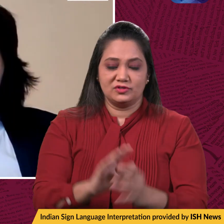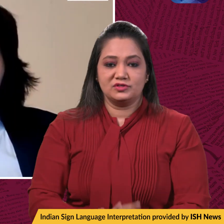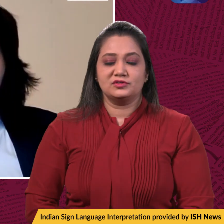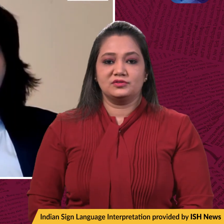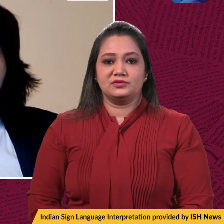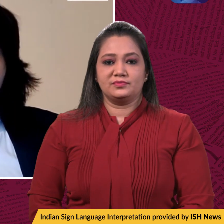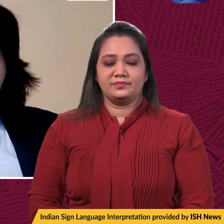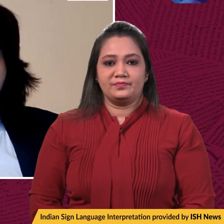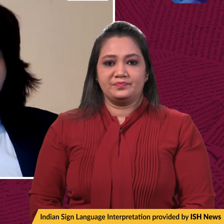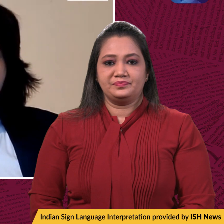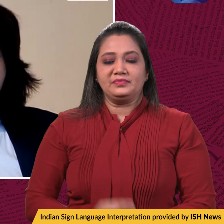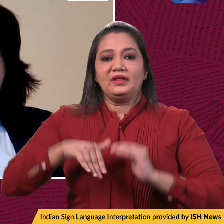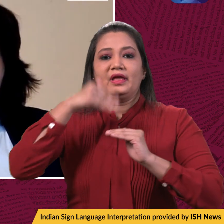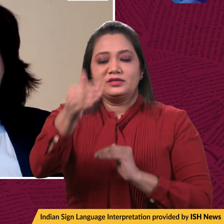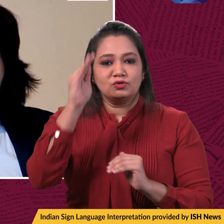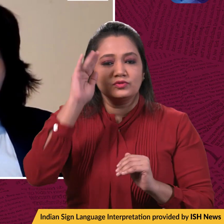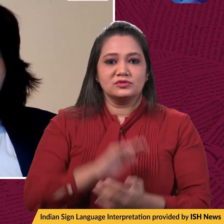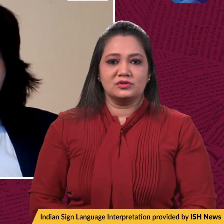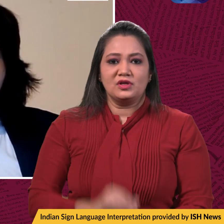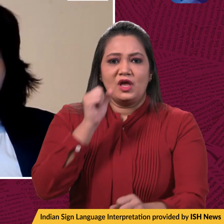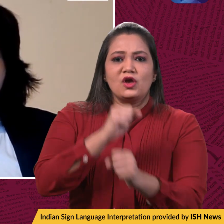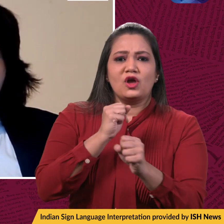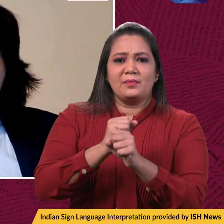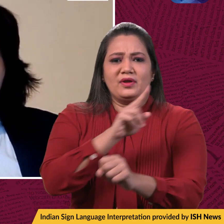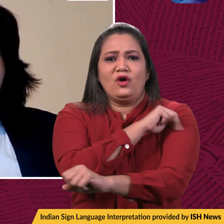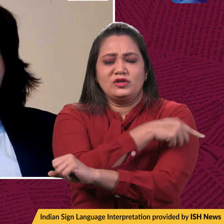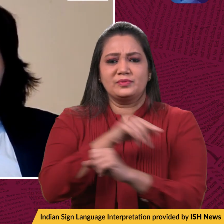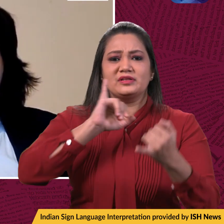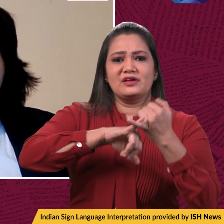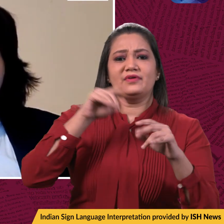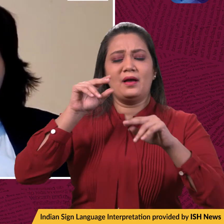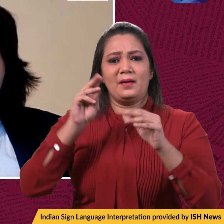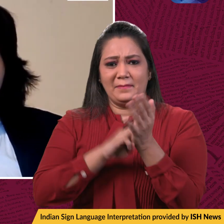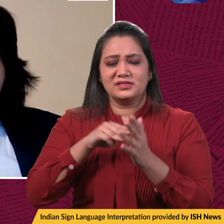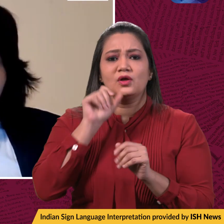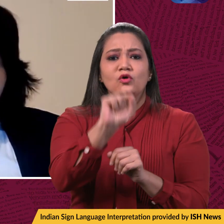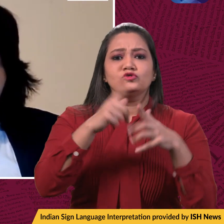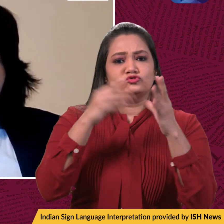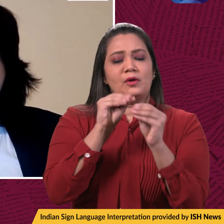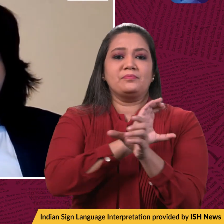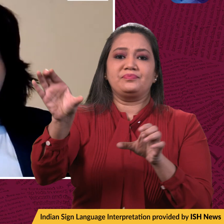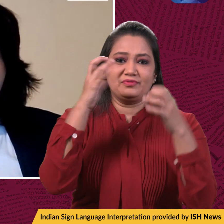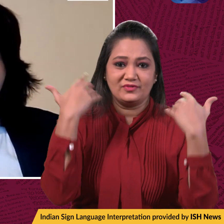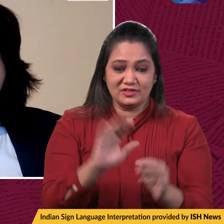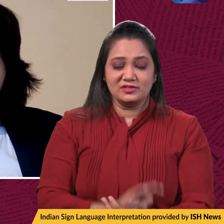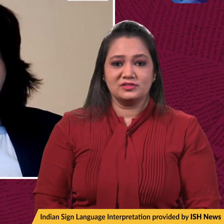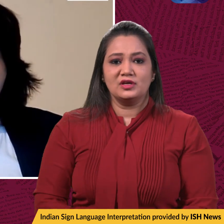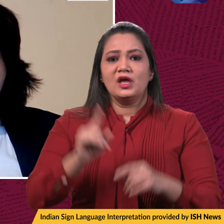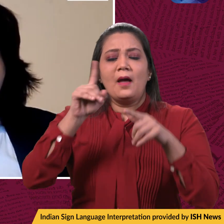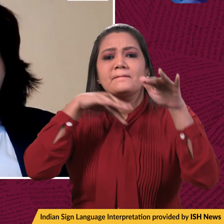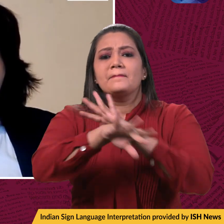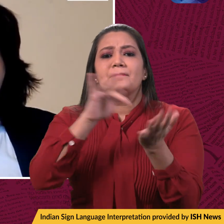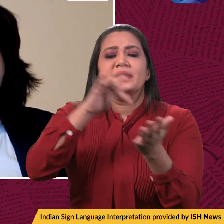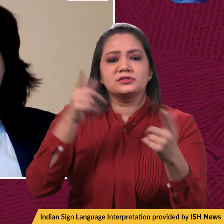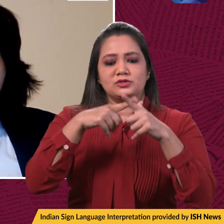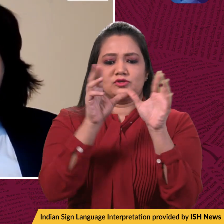state. Moving on now, a government hospital employee, Safia Majid, was sacked from her service in Jammu for